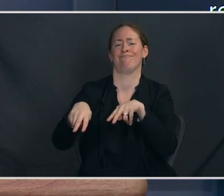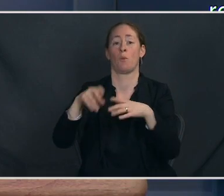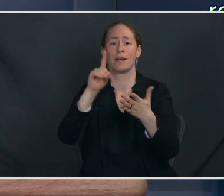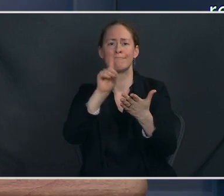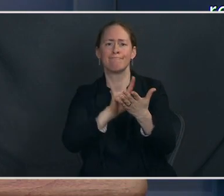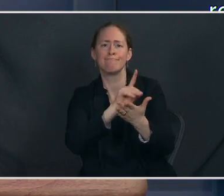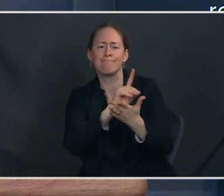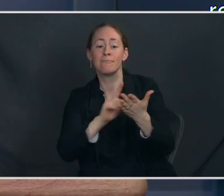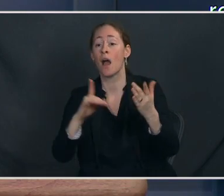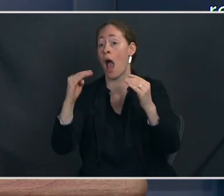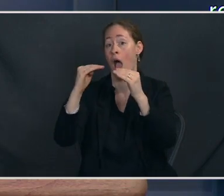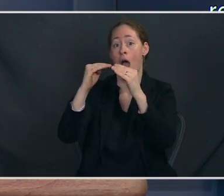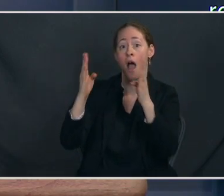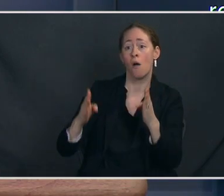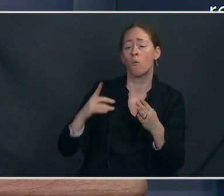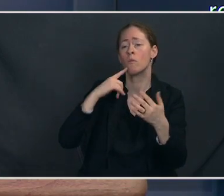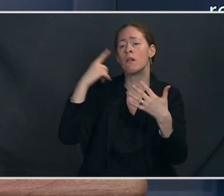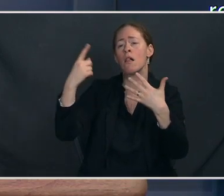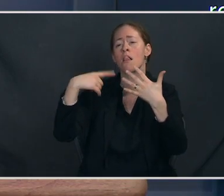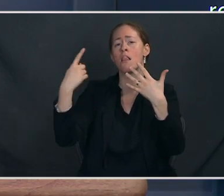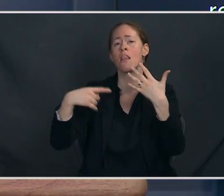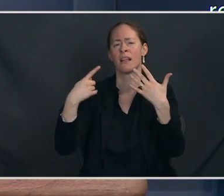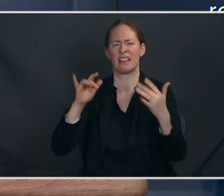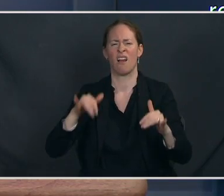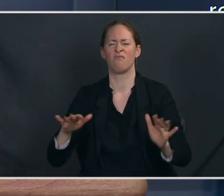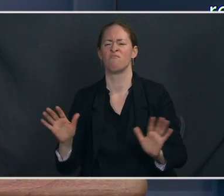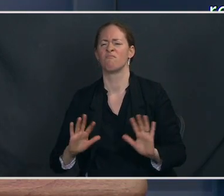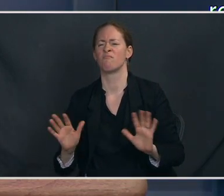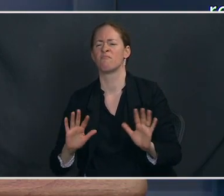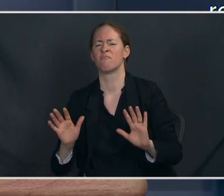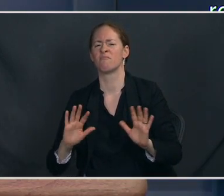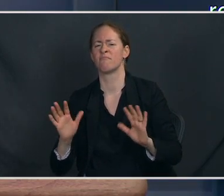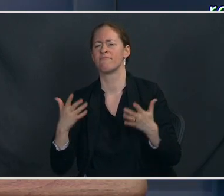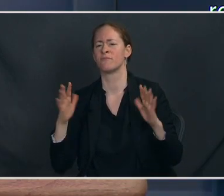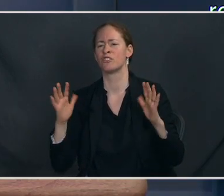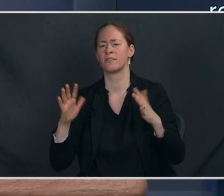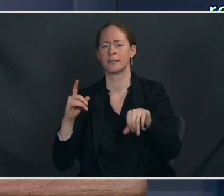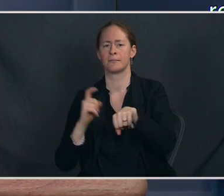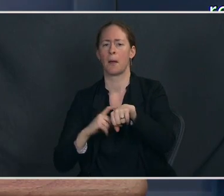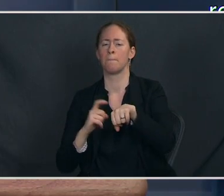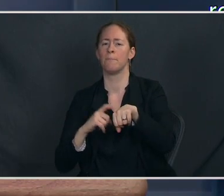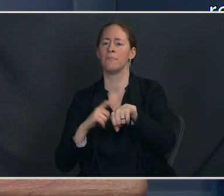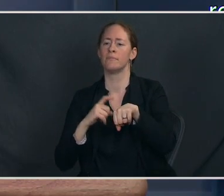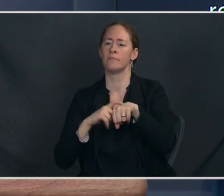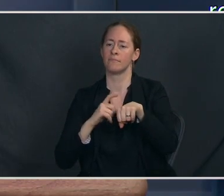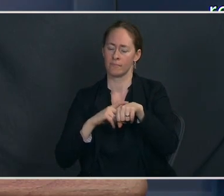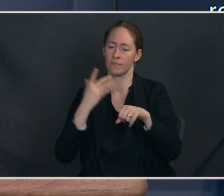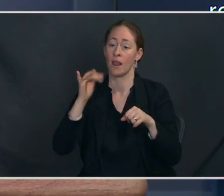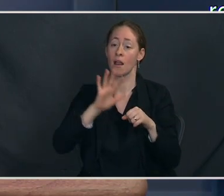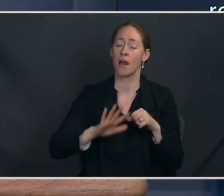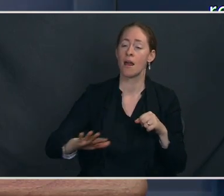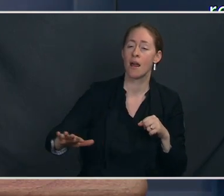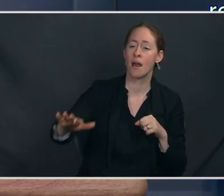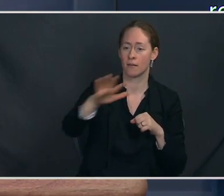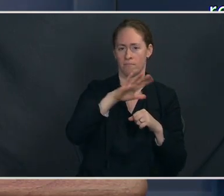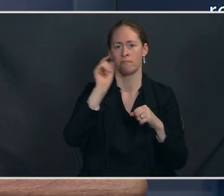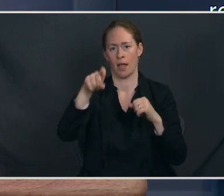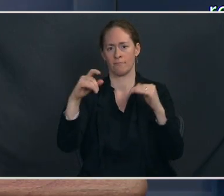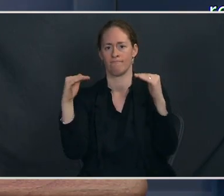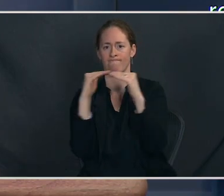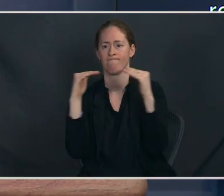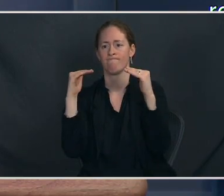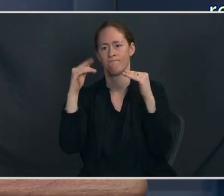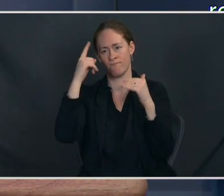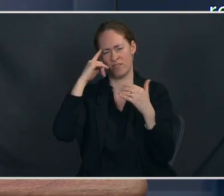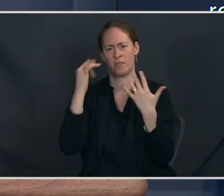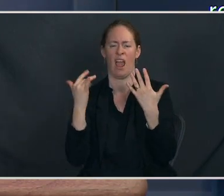so what this executive order will do will make it a priority and infuse expertise and personnel to